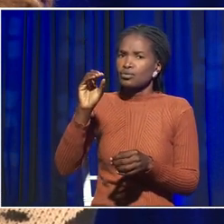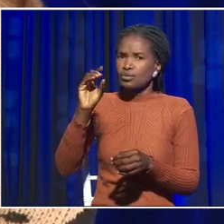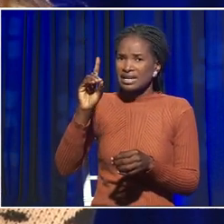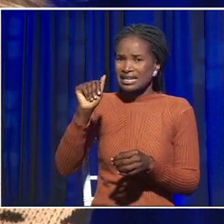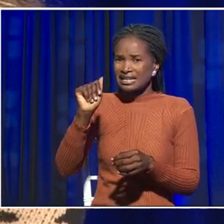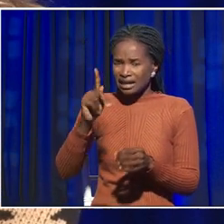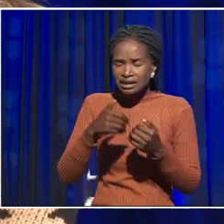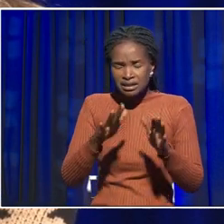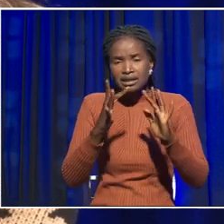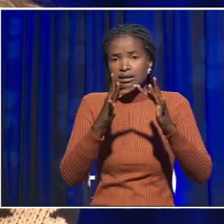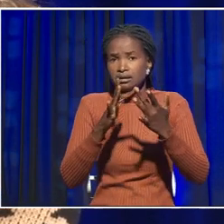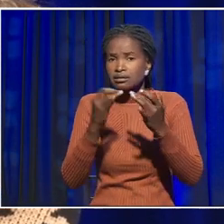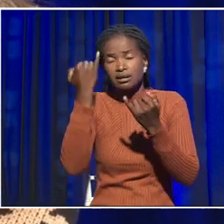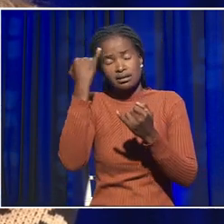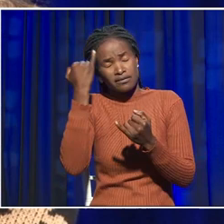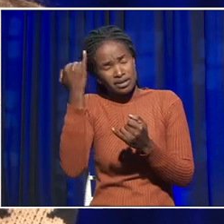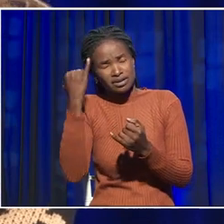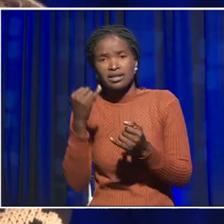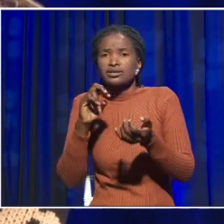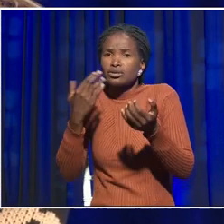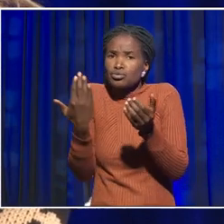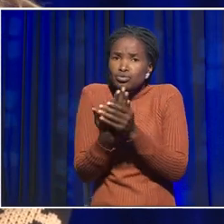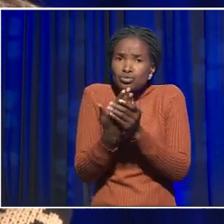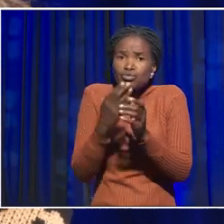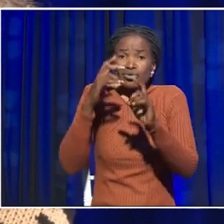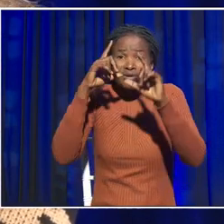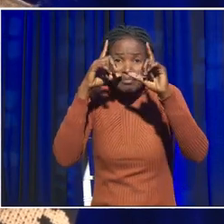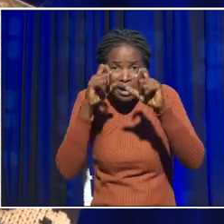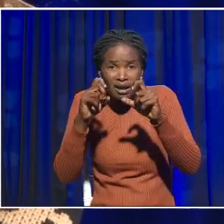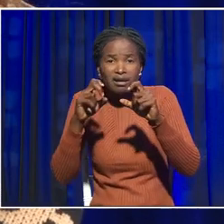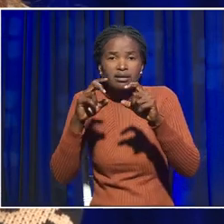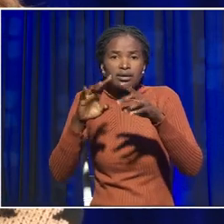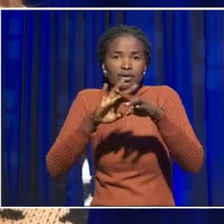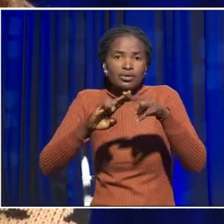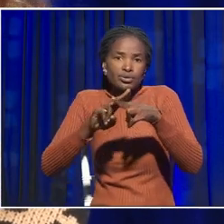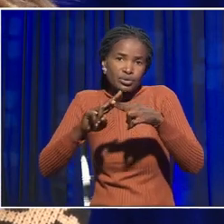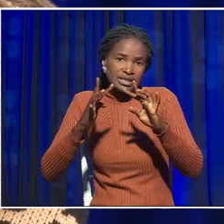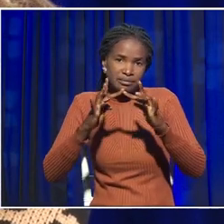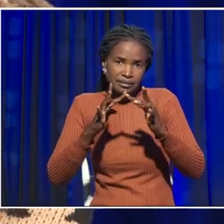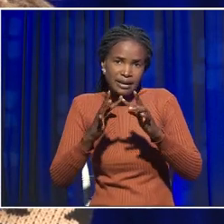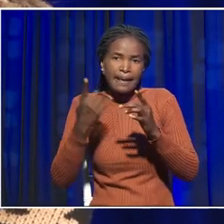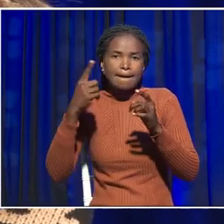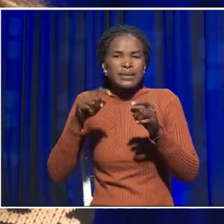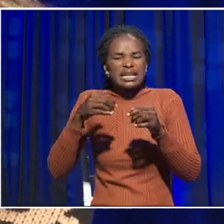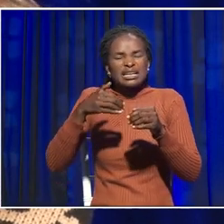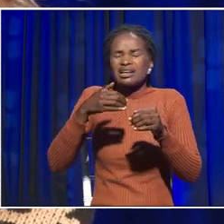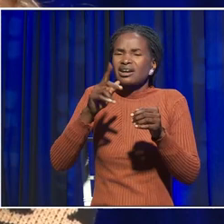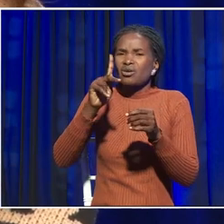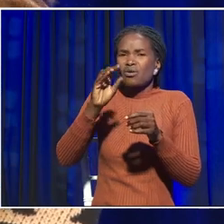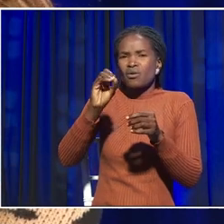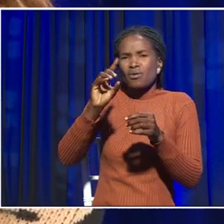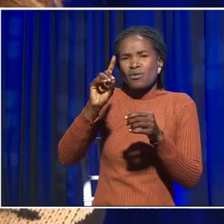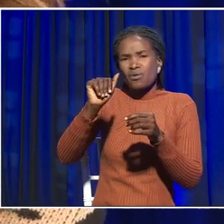They were probably the first ones with having a digital camera. But they hesitated in